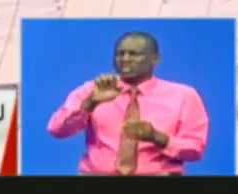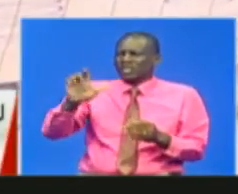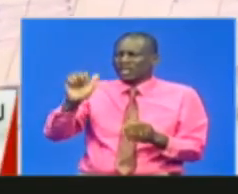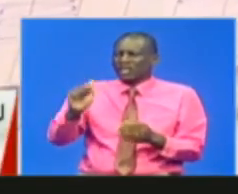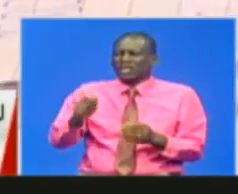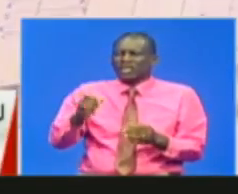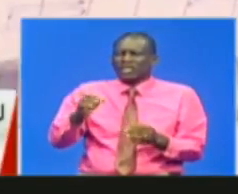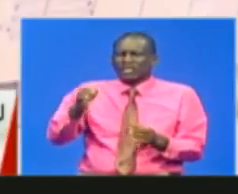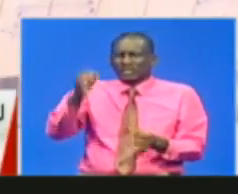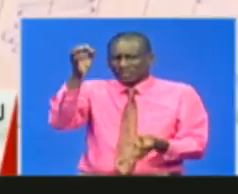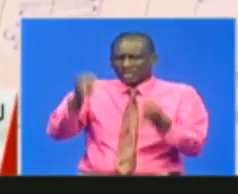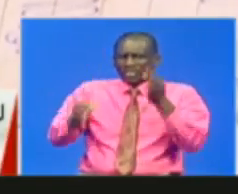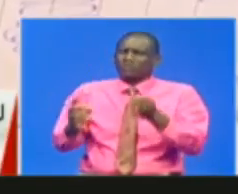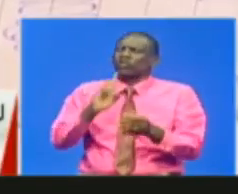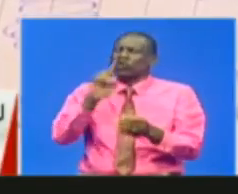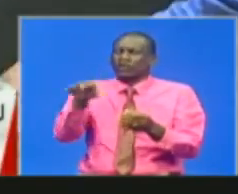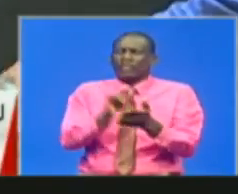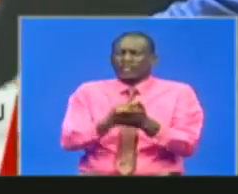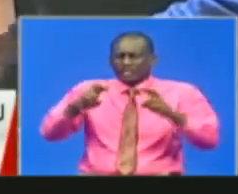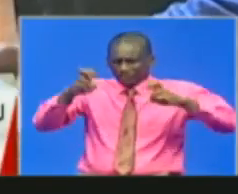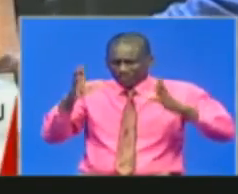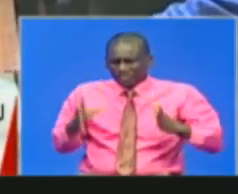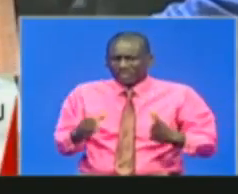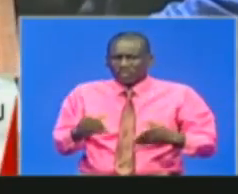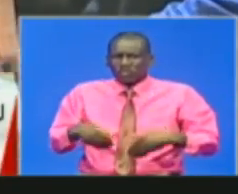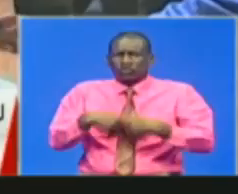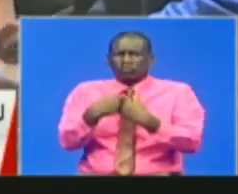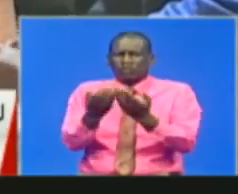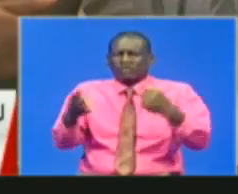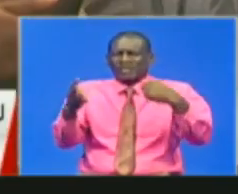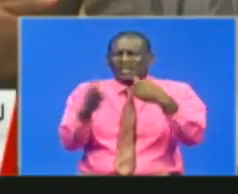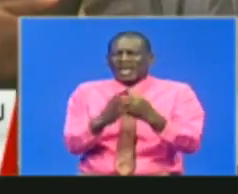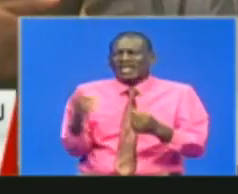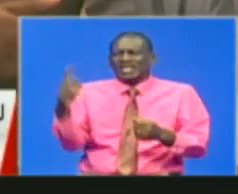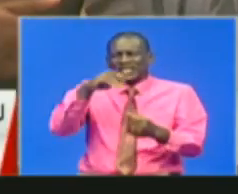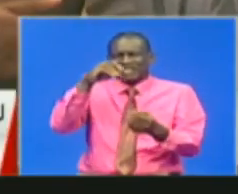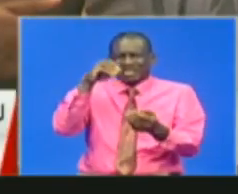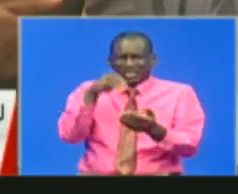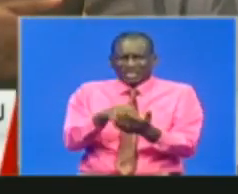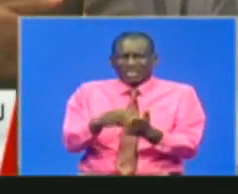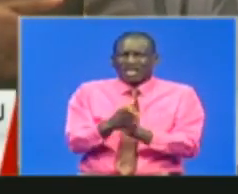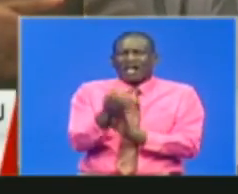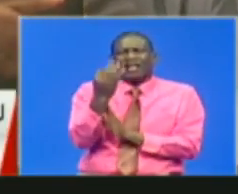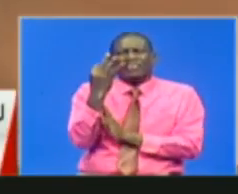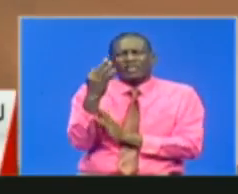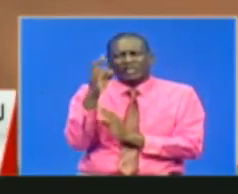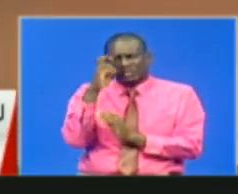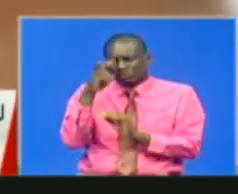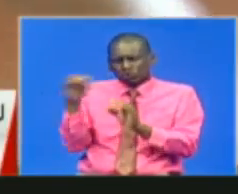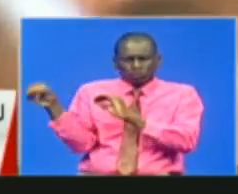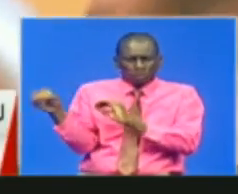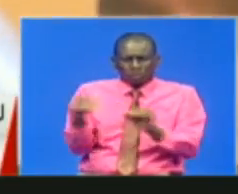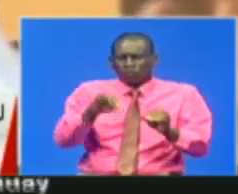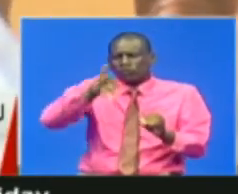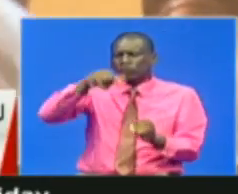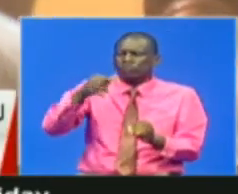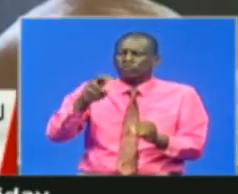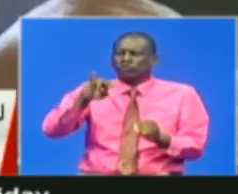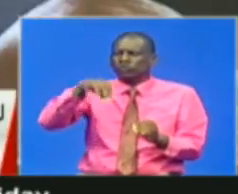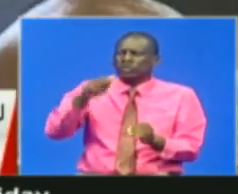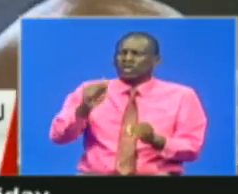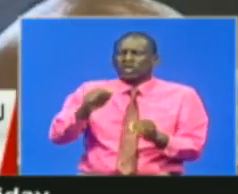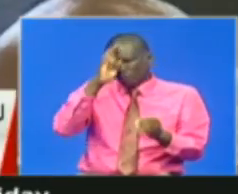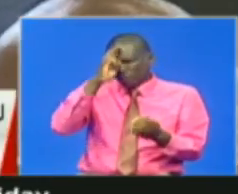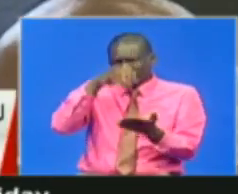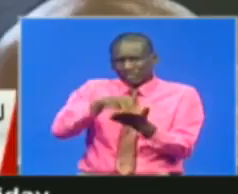ruling directed that the investigators get 9 additional days and the 3 suspects be transferred from Juja Police Station